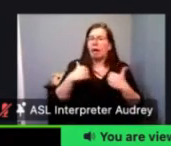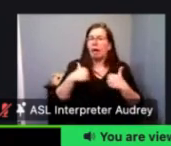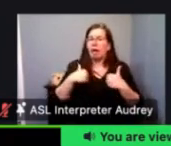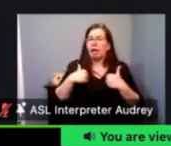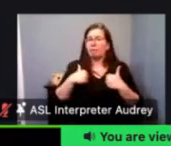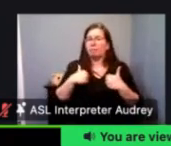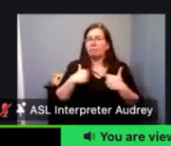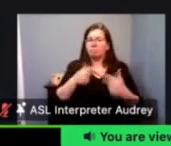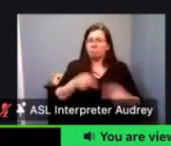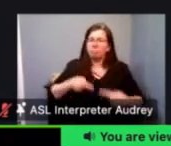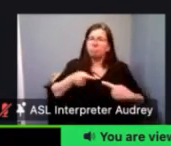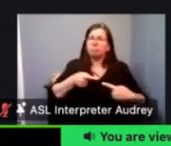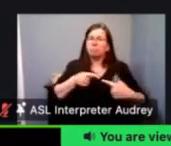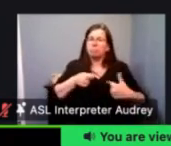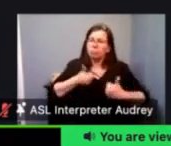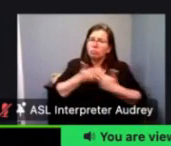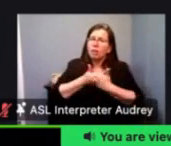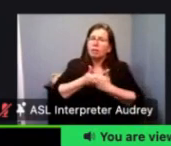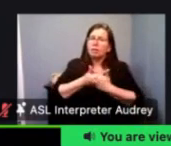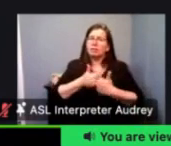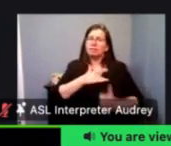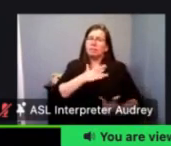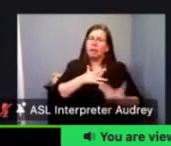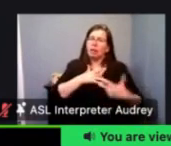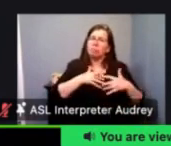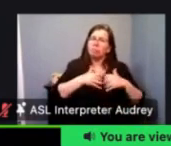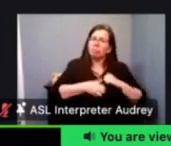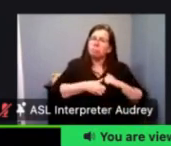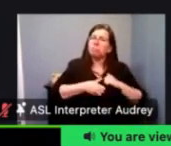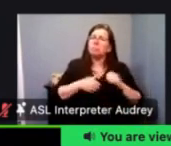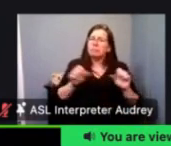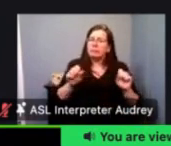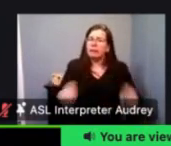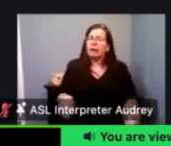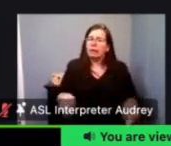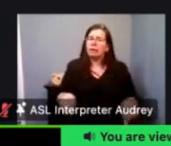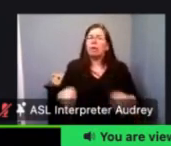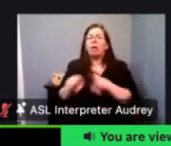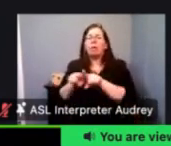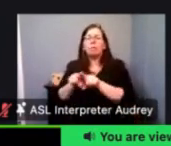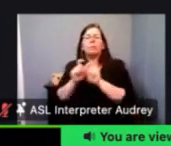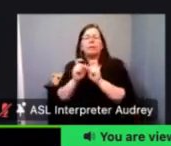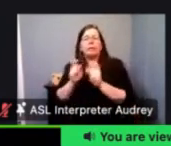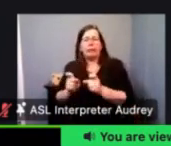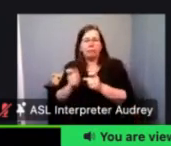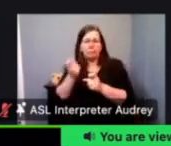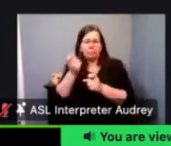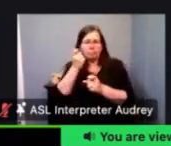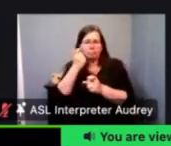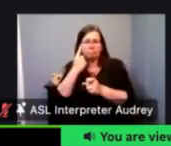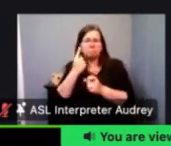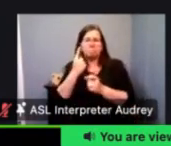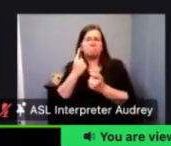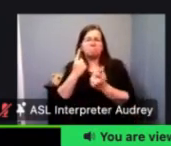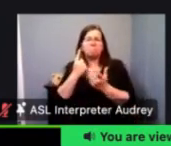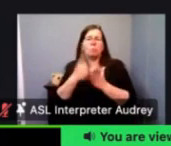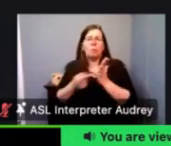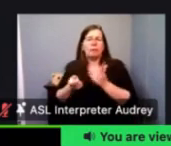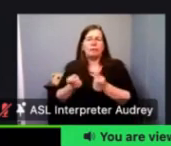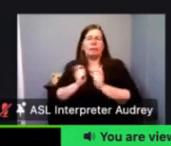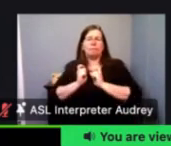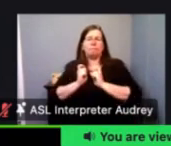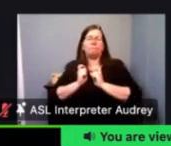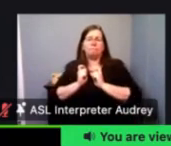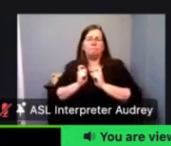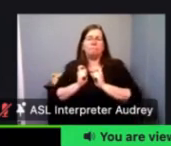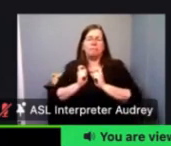time to kind of grieve the losses as well and the gifts and focus on the gifts. I think the important thing